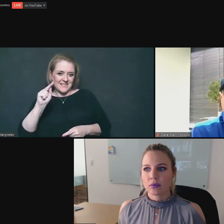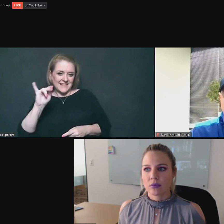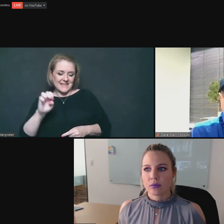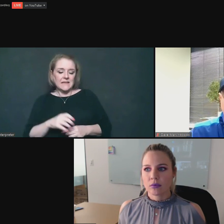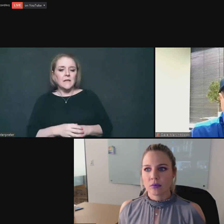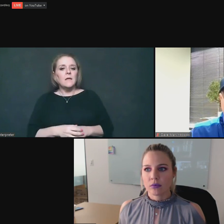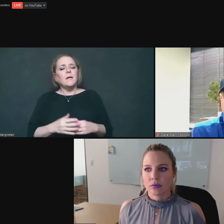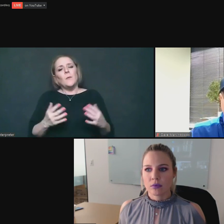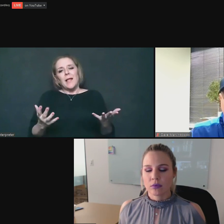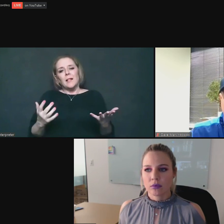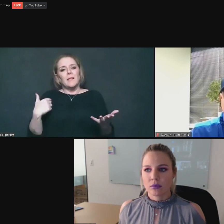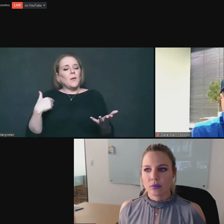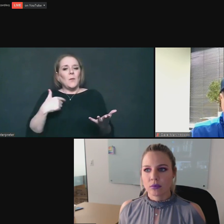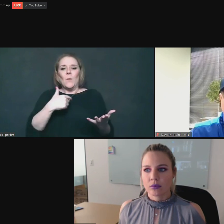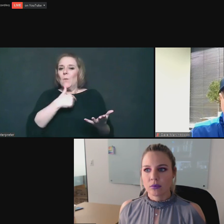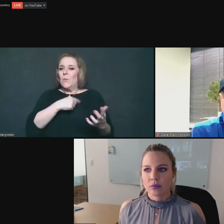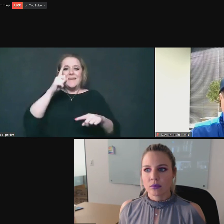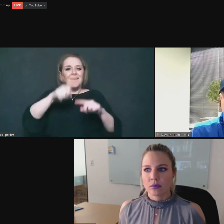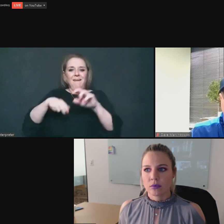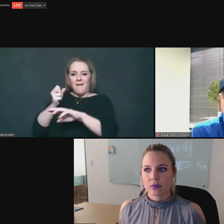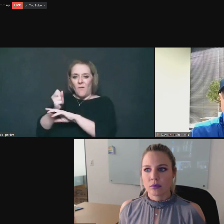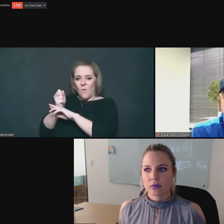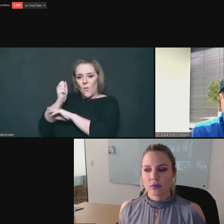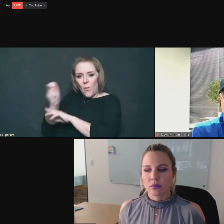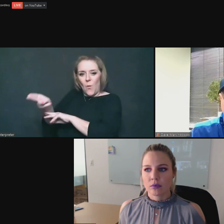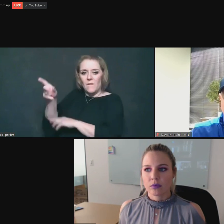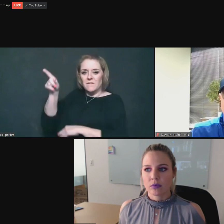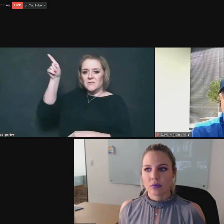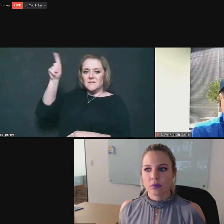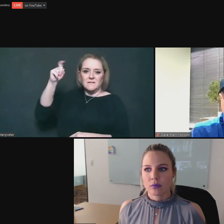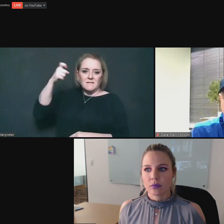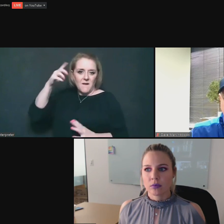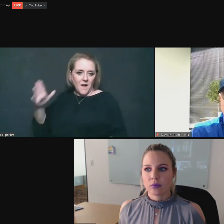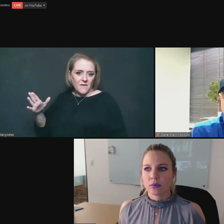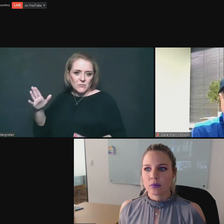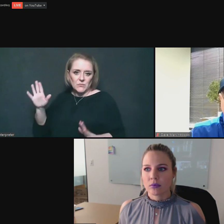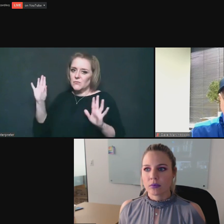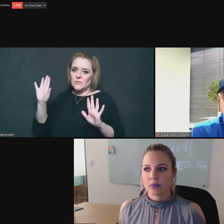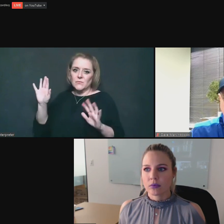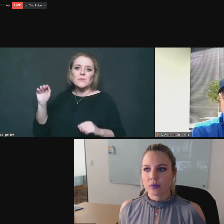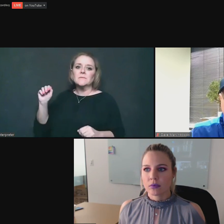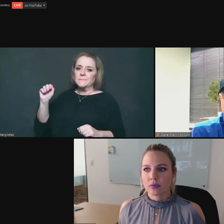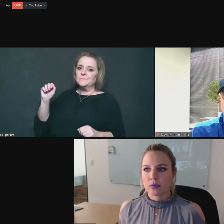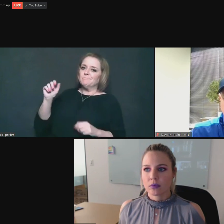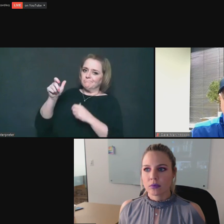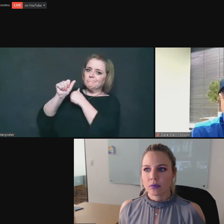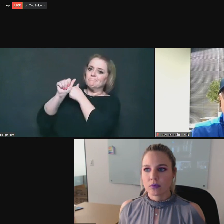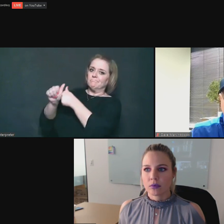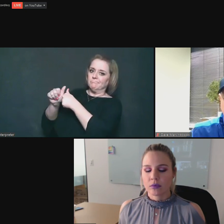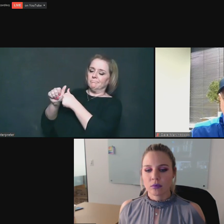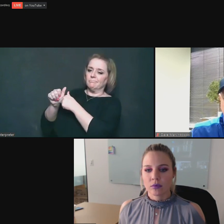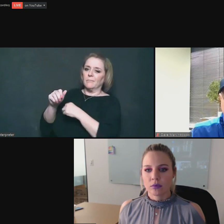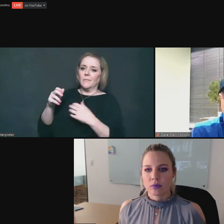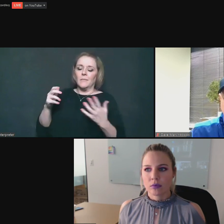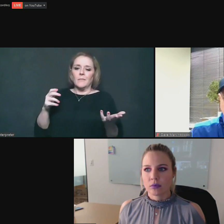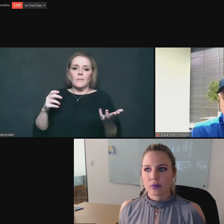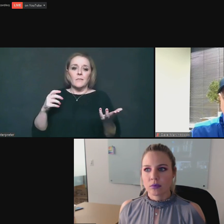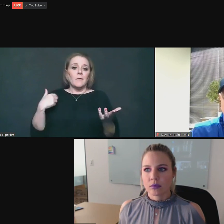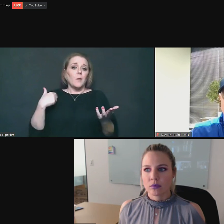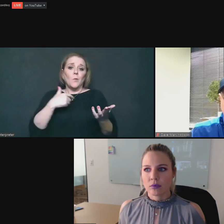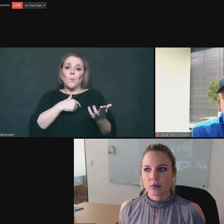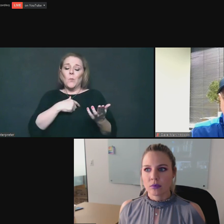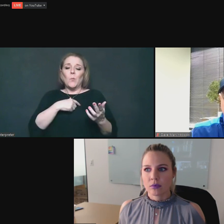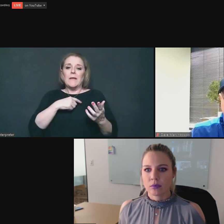We don't have authority outside the governor's order at this point in time, so we can't be more